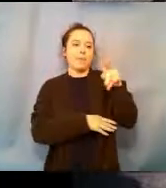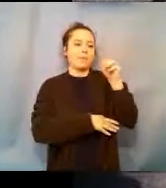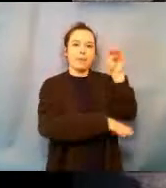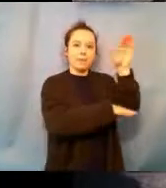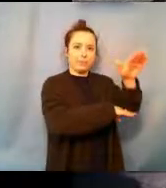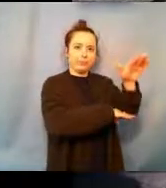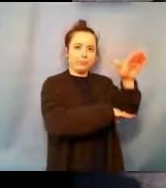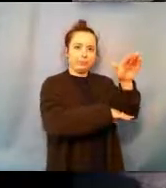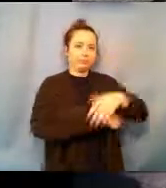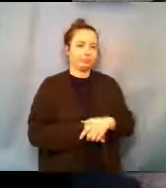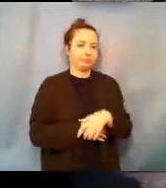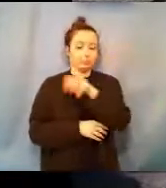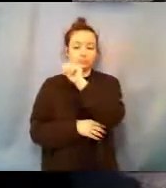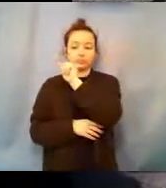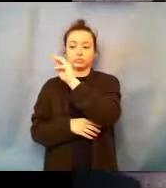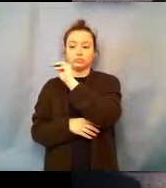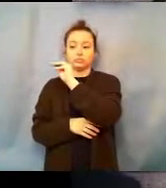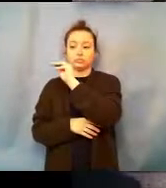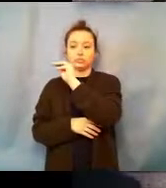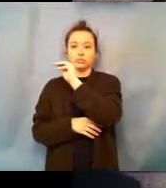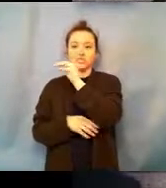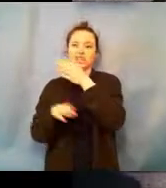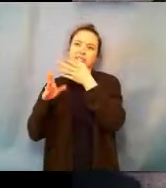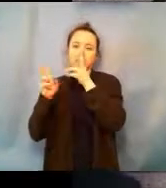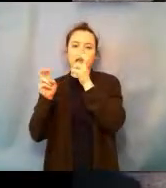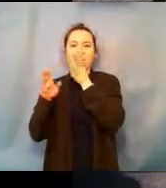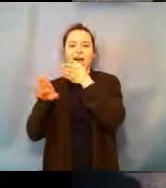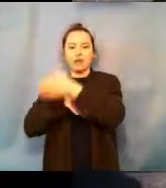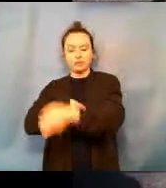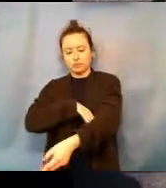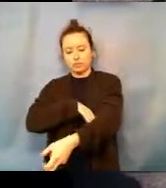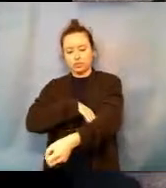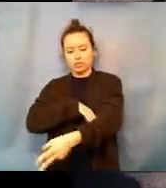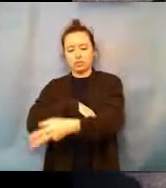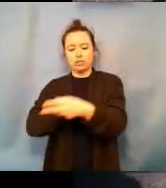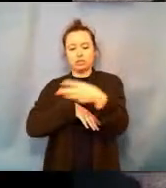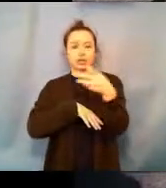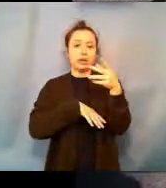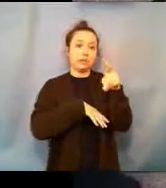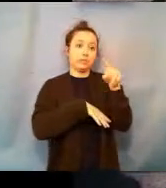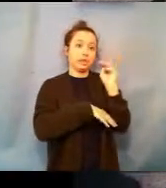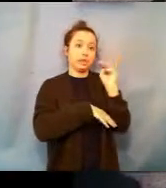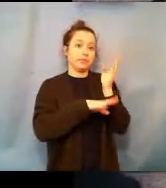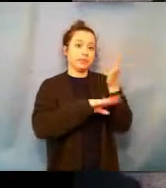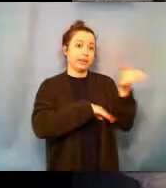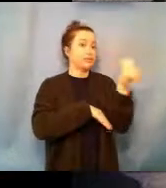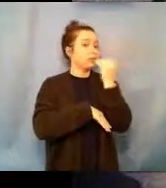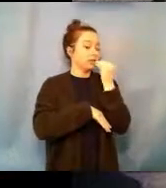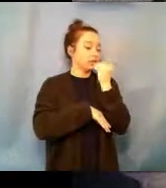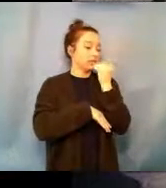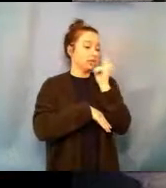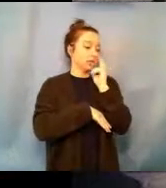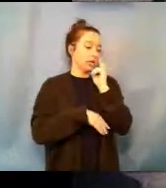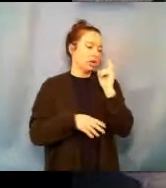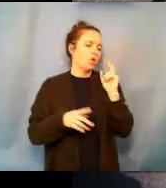PM. AM is after midnight, and PM is after lunchtime. Okay, so let's